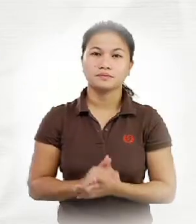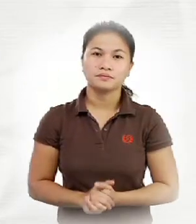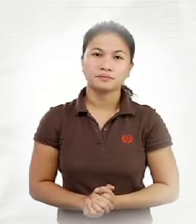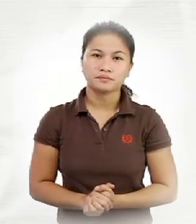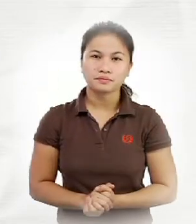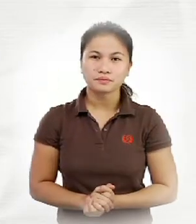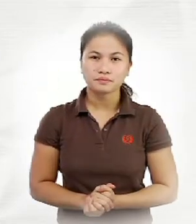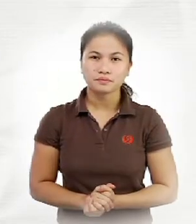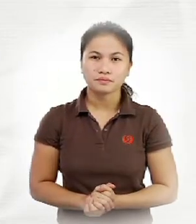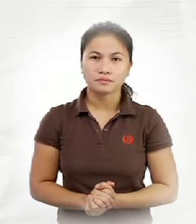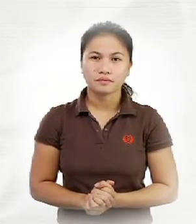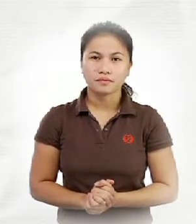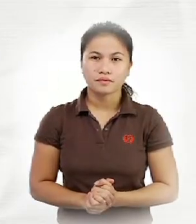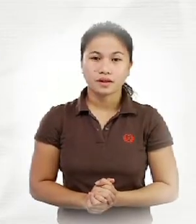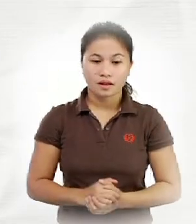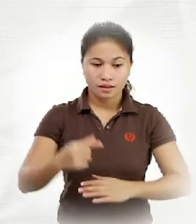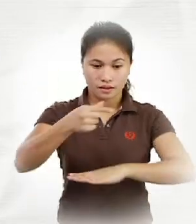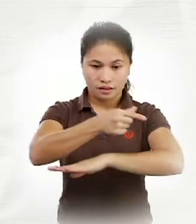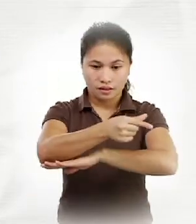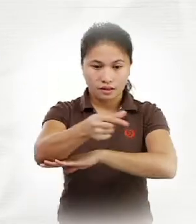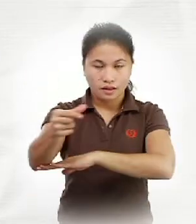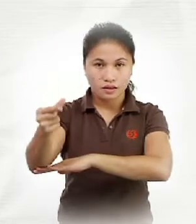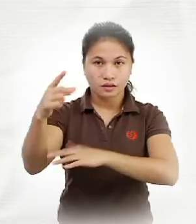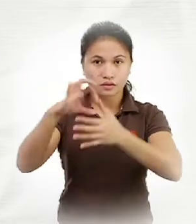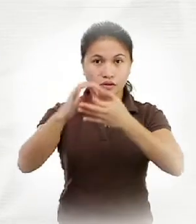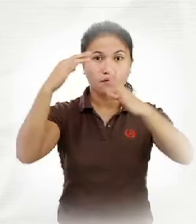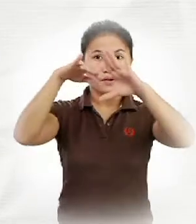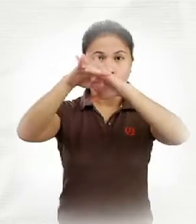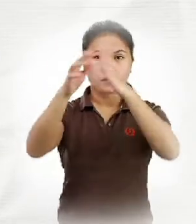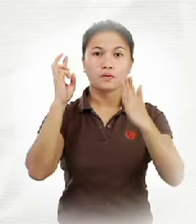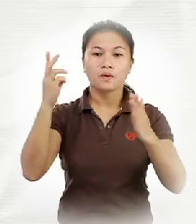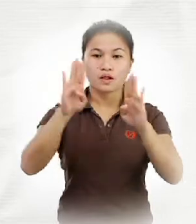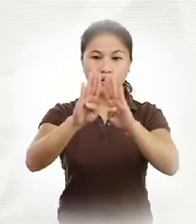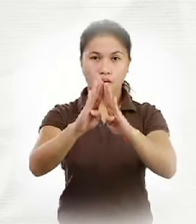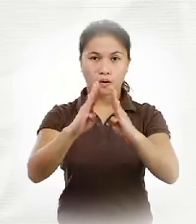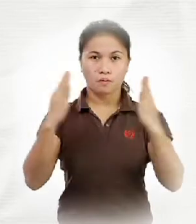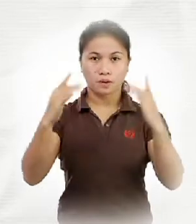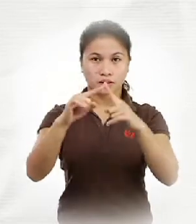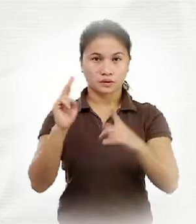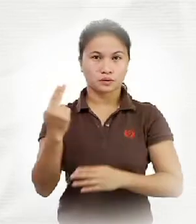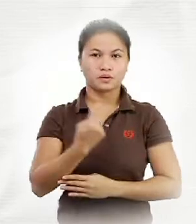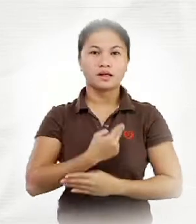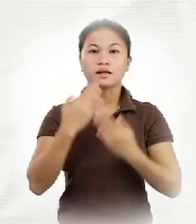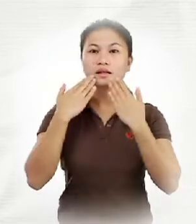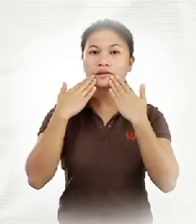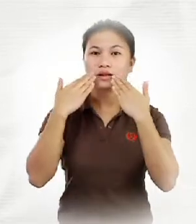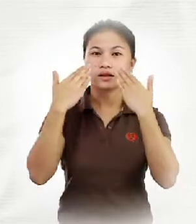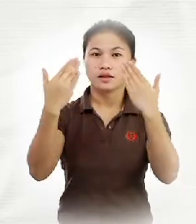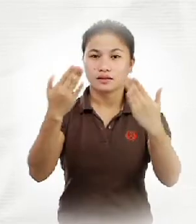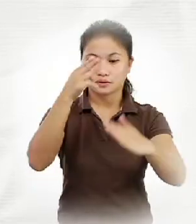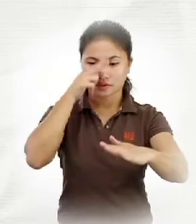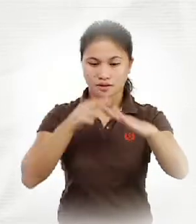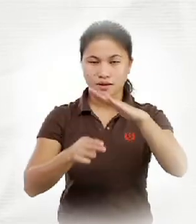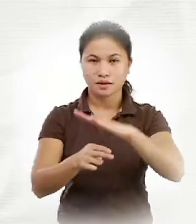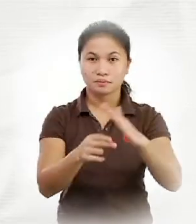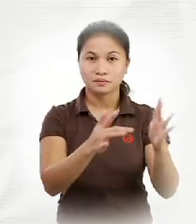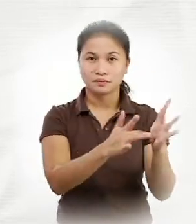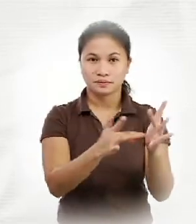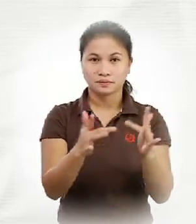As though the gates of heaven were opened to us, thanks to the humble